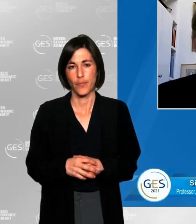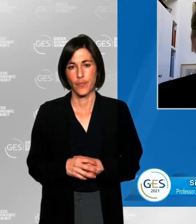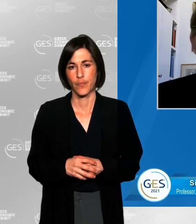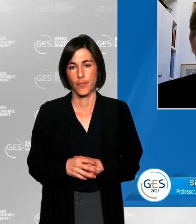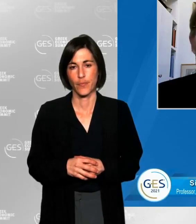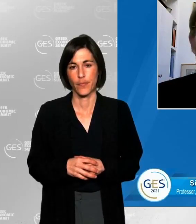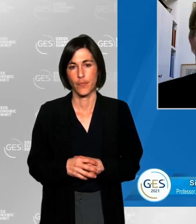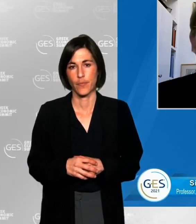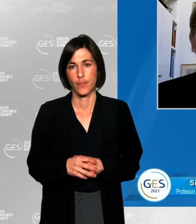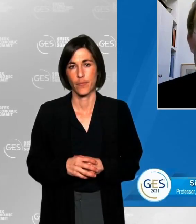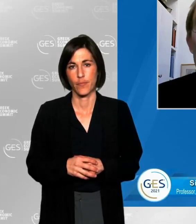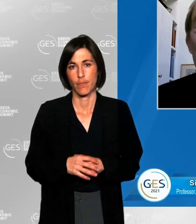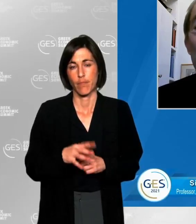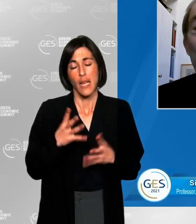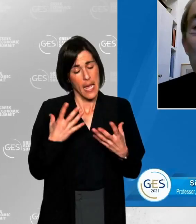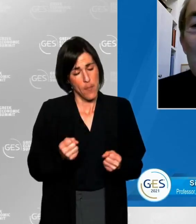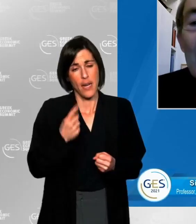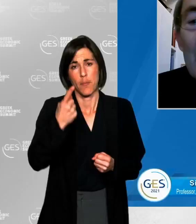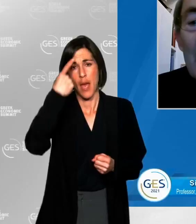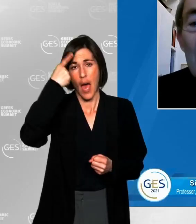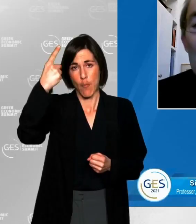is that if there is